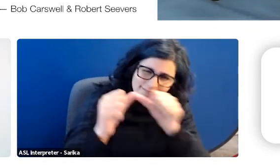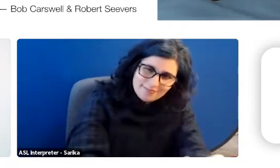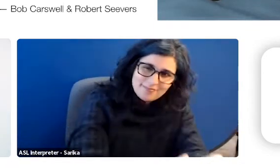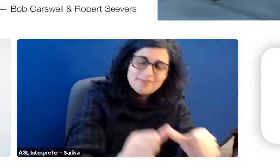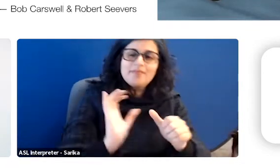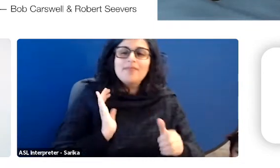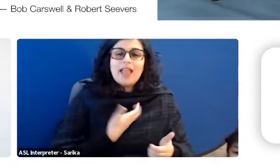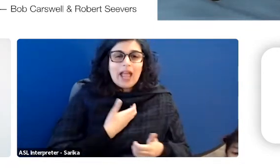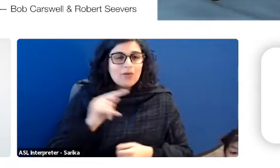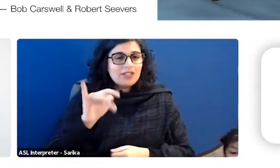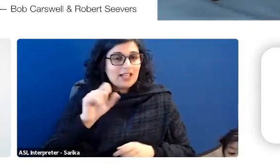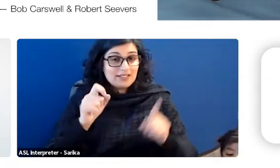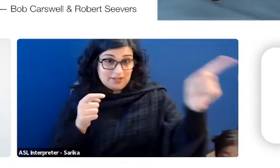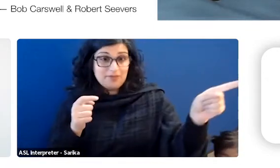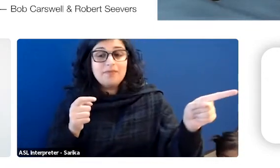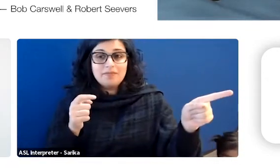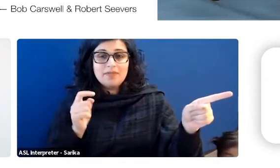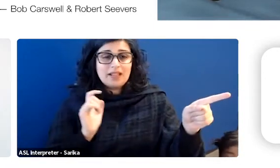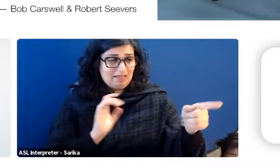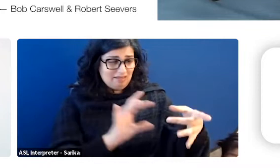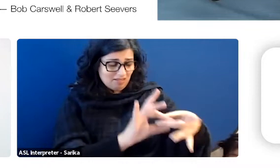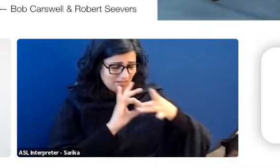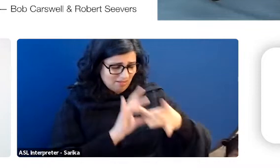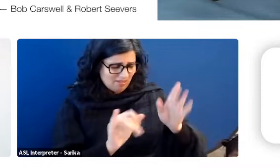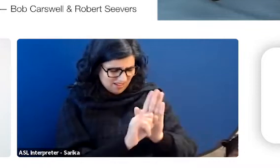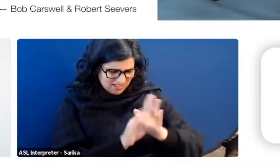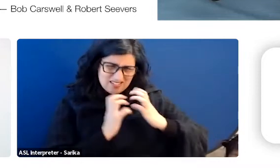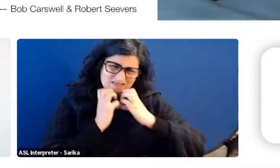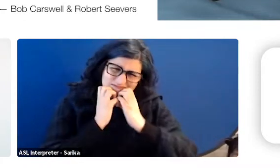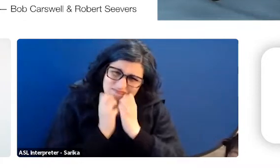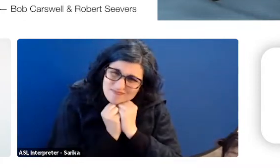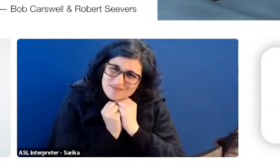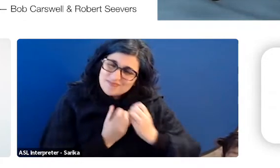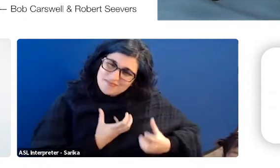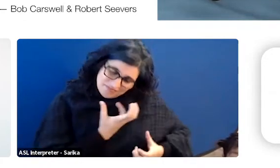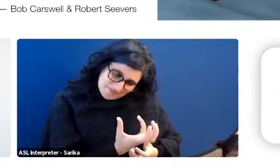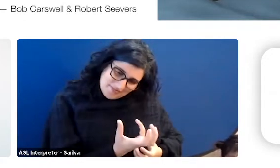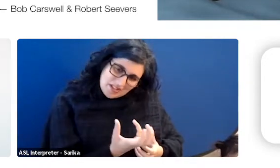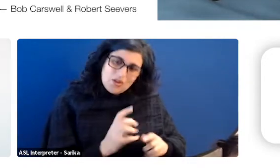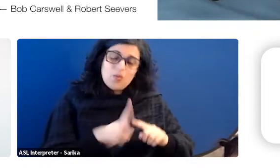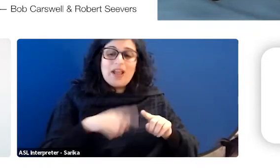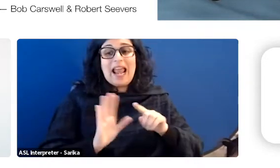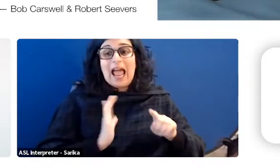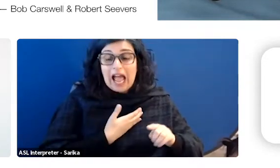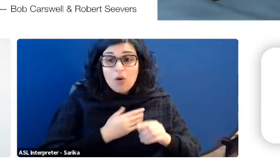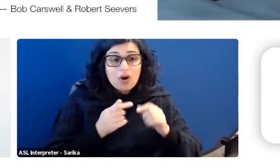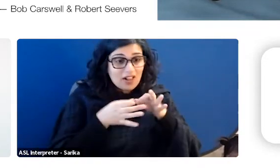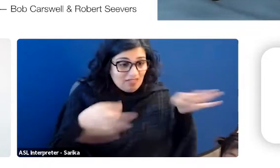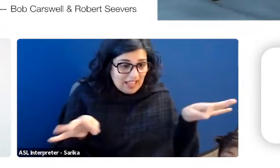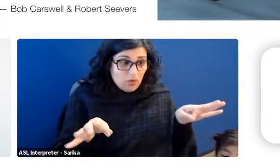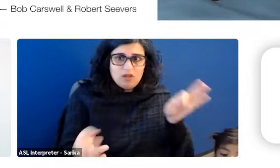Our textiles are our identity and have served as such when our original language was banned under penalty of